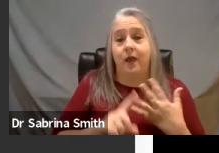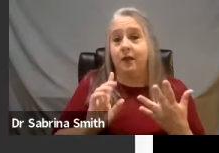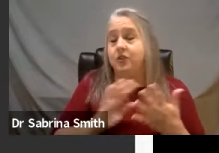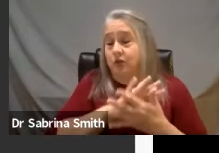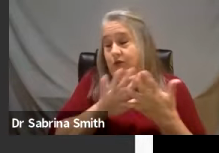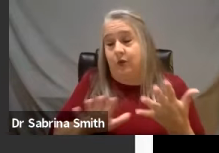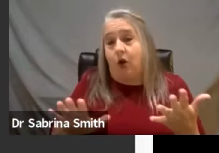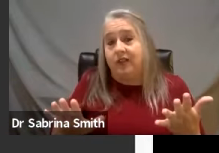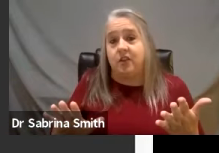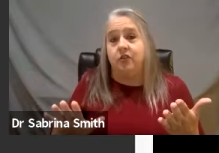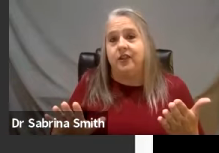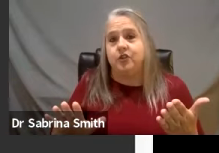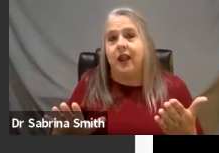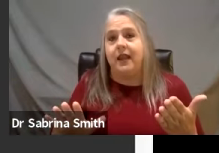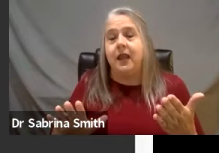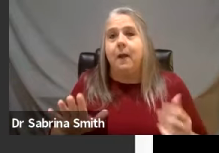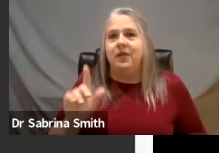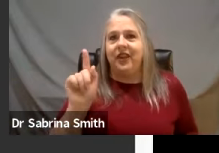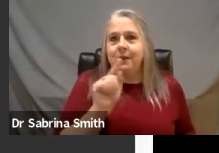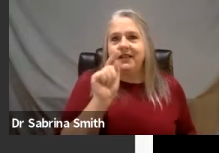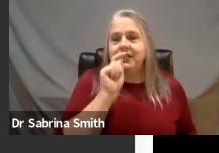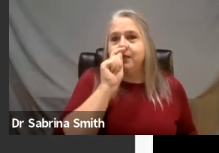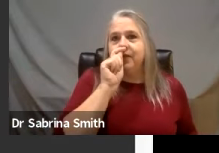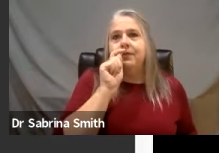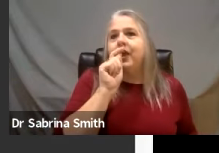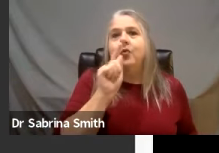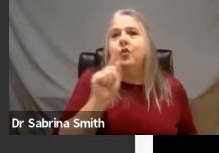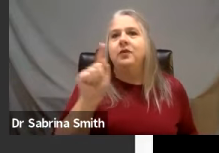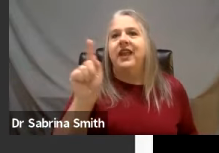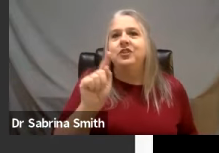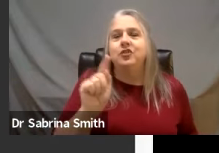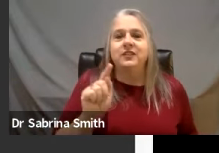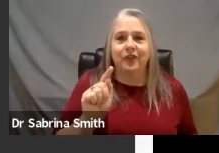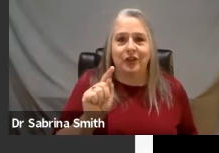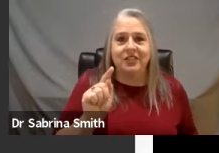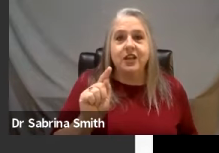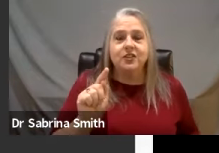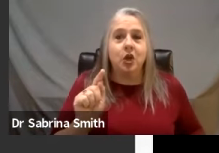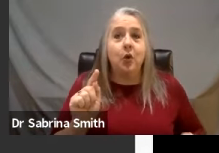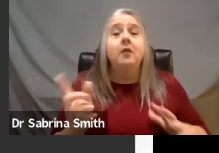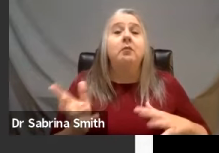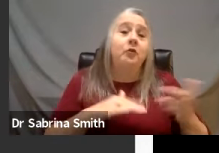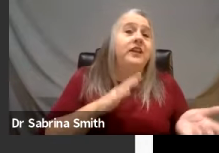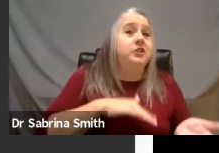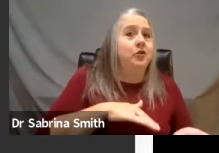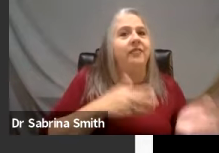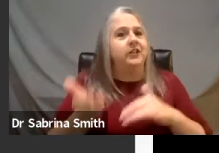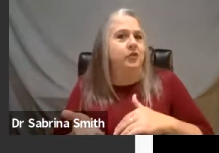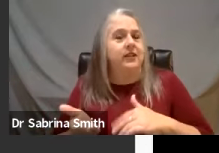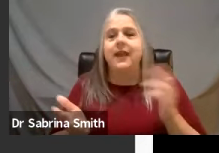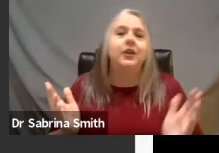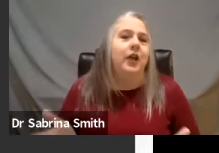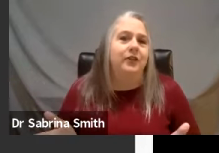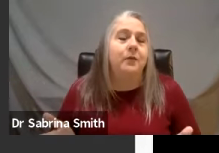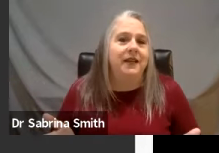doing all these other things great. But then I might see something, I'm like, oh no, but they have to do this first. So before they do that, they